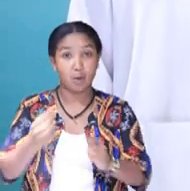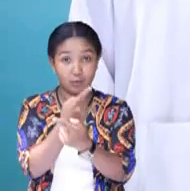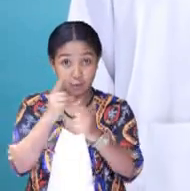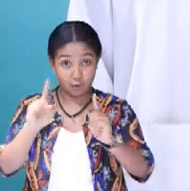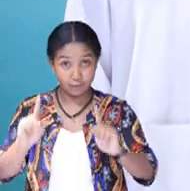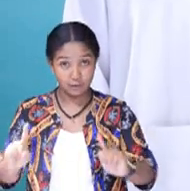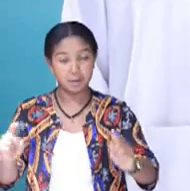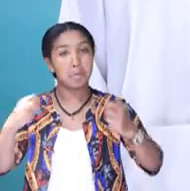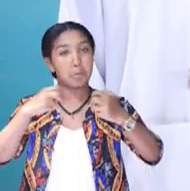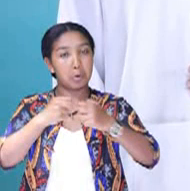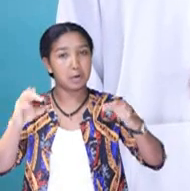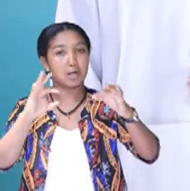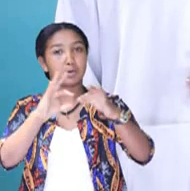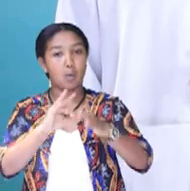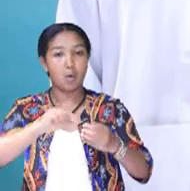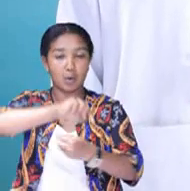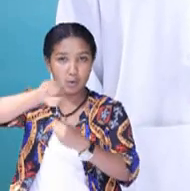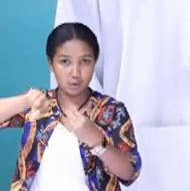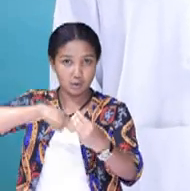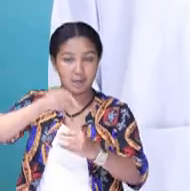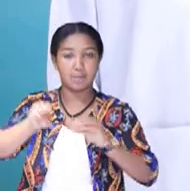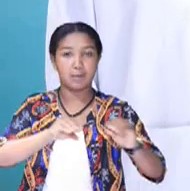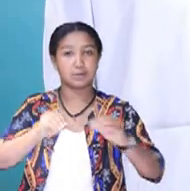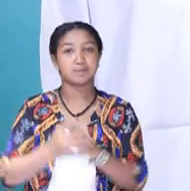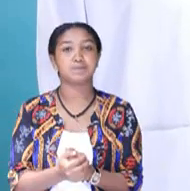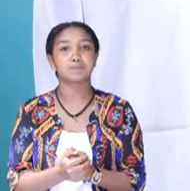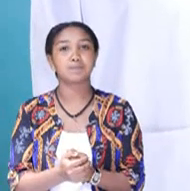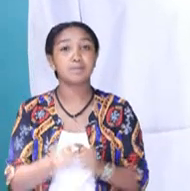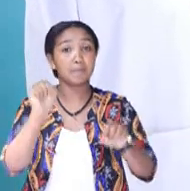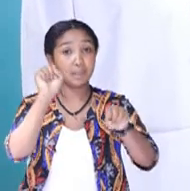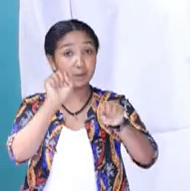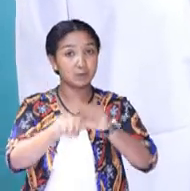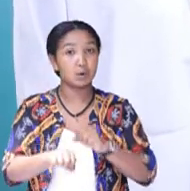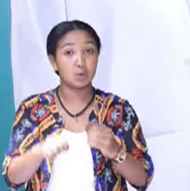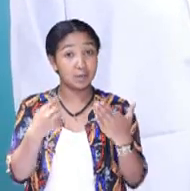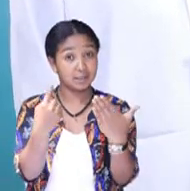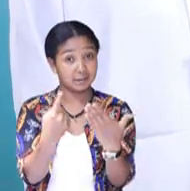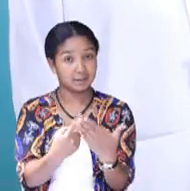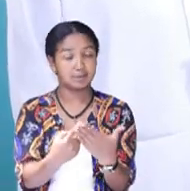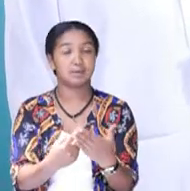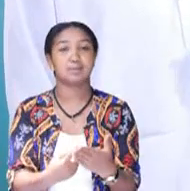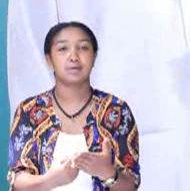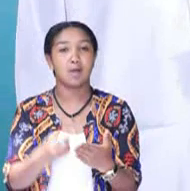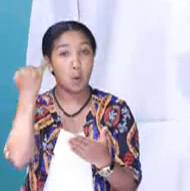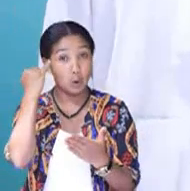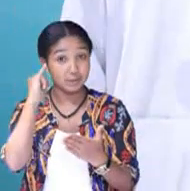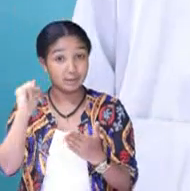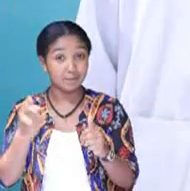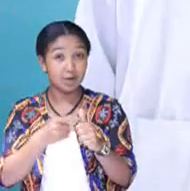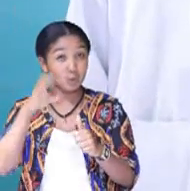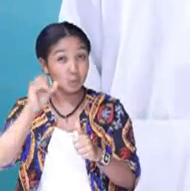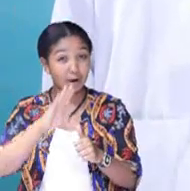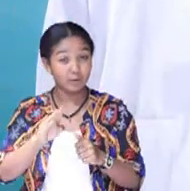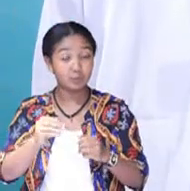solving problems concerning on rotational motion. So, in this concept, first we